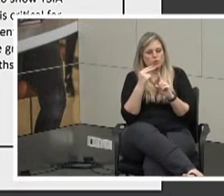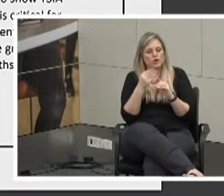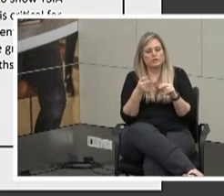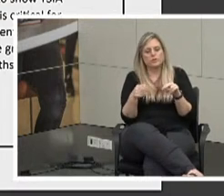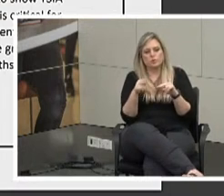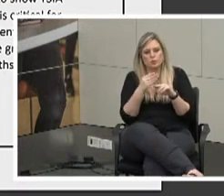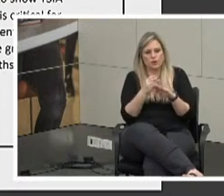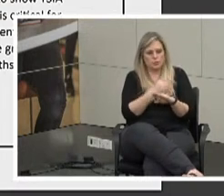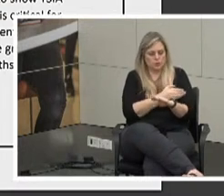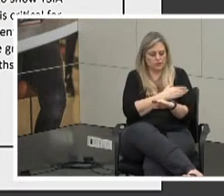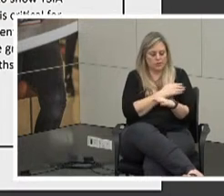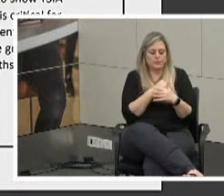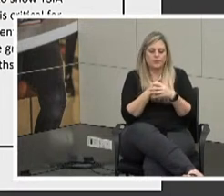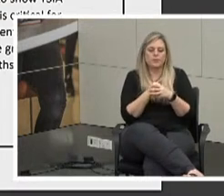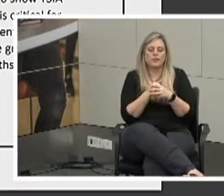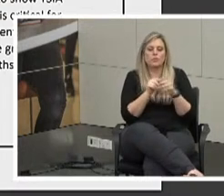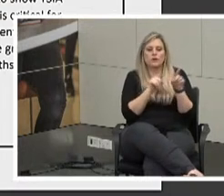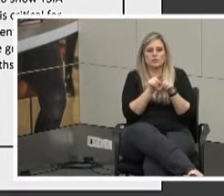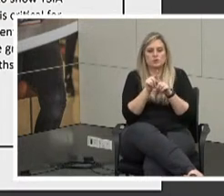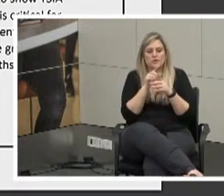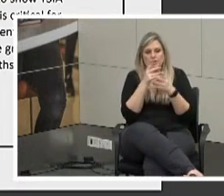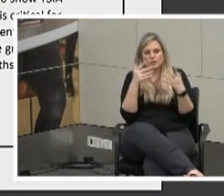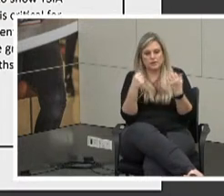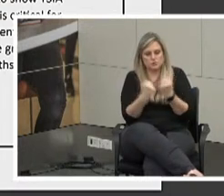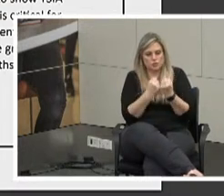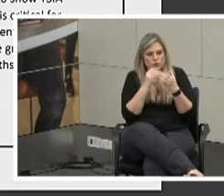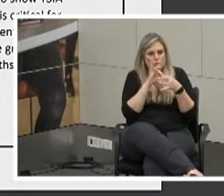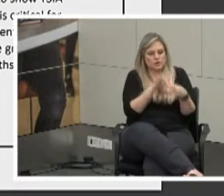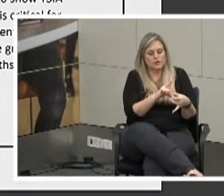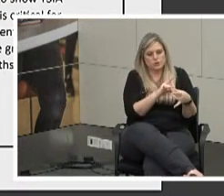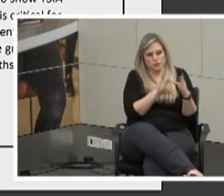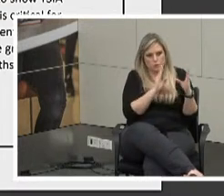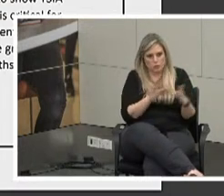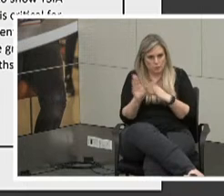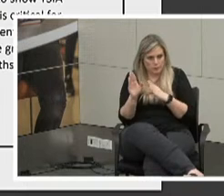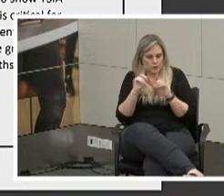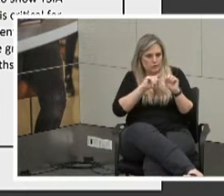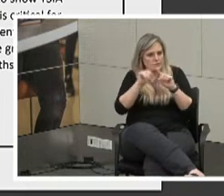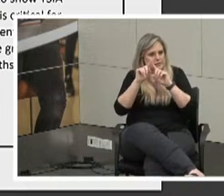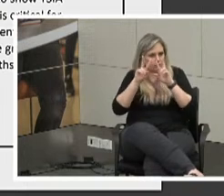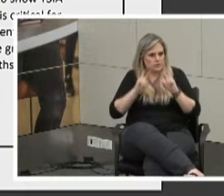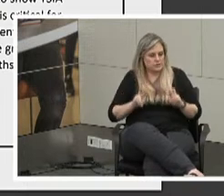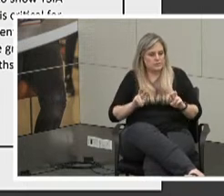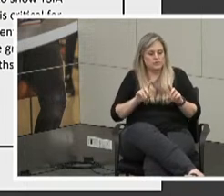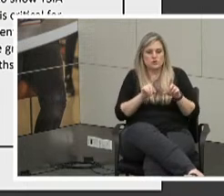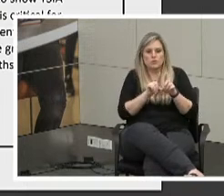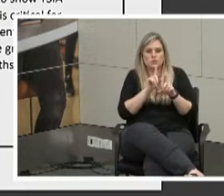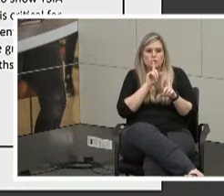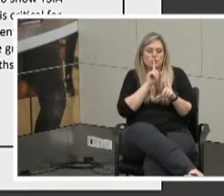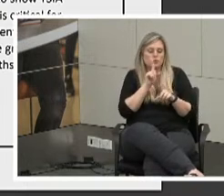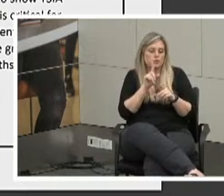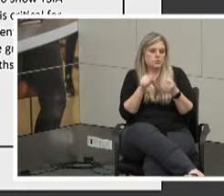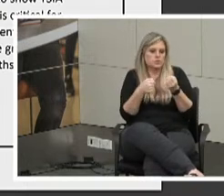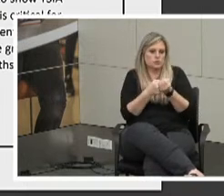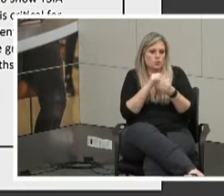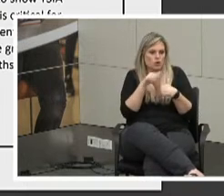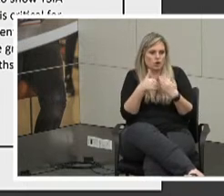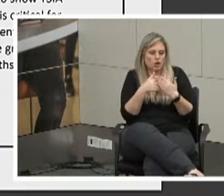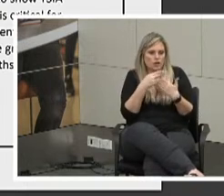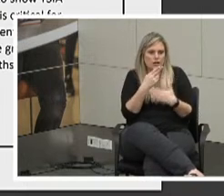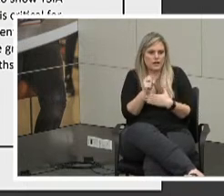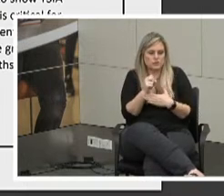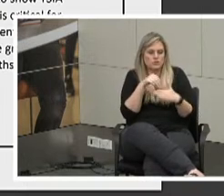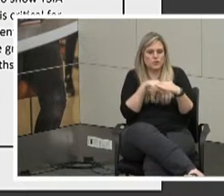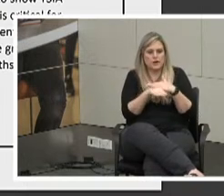um we also have a lot of support around the preparation for these assessments um and so we support all high school students in accessing Con